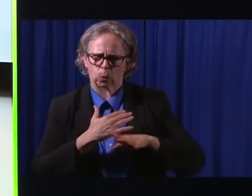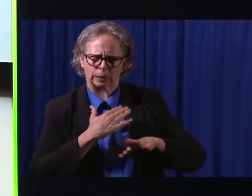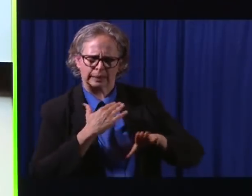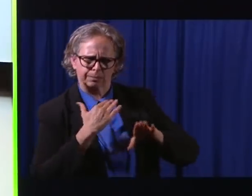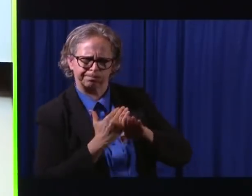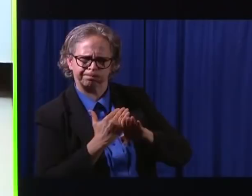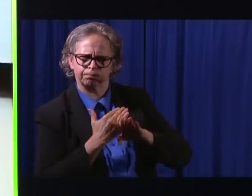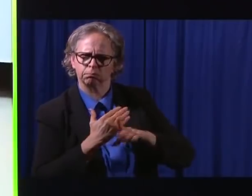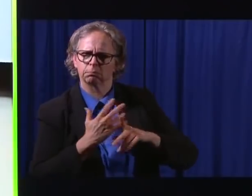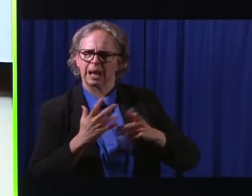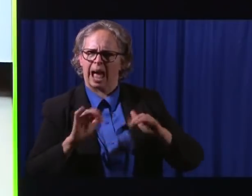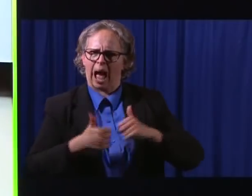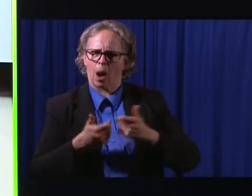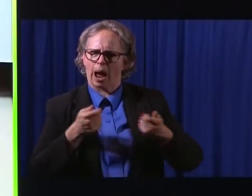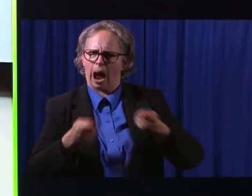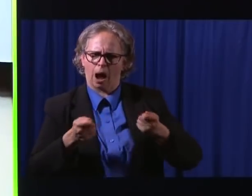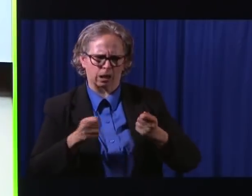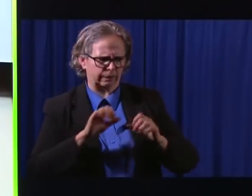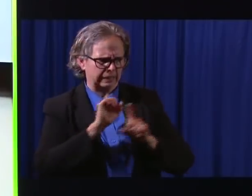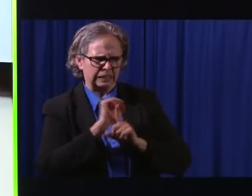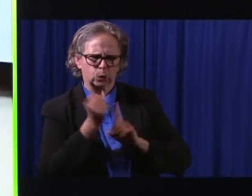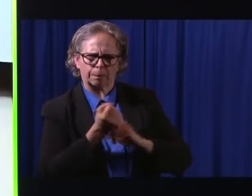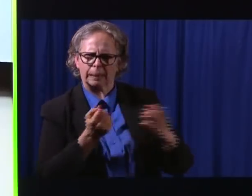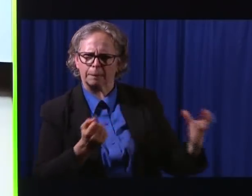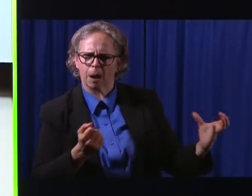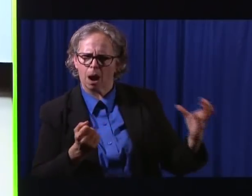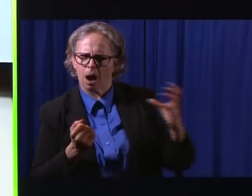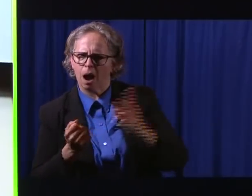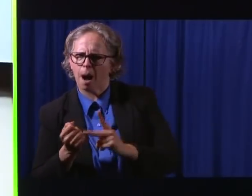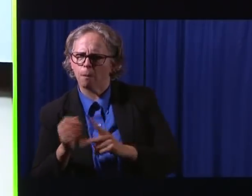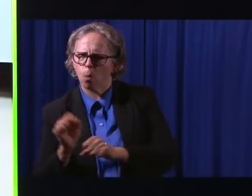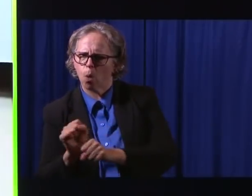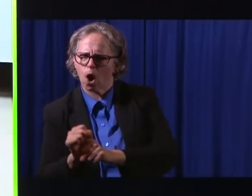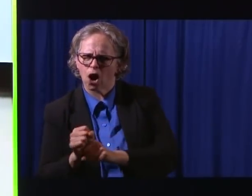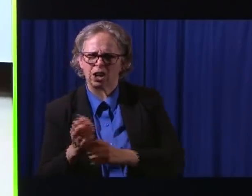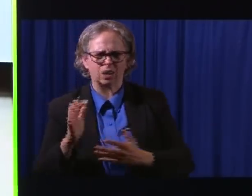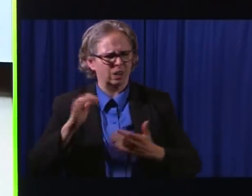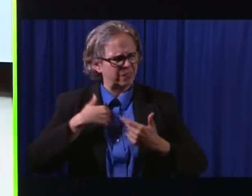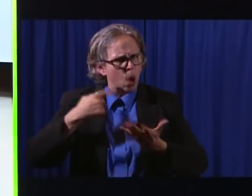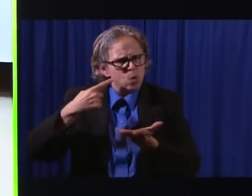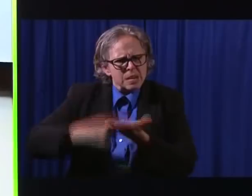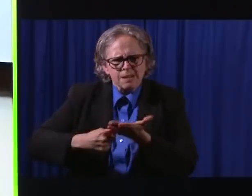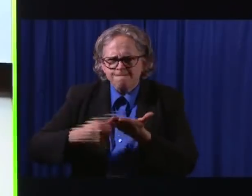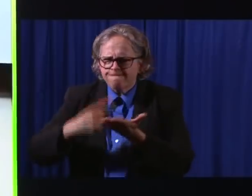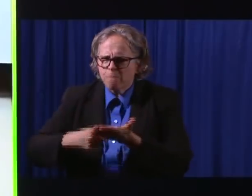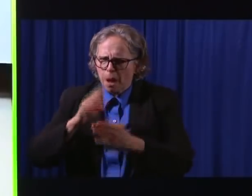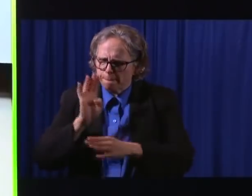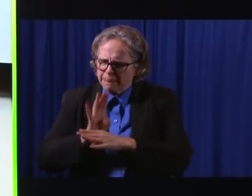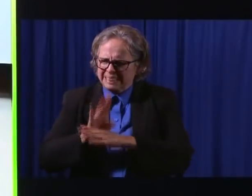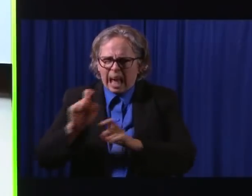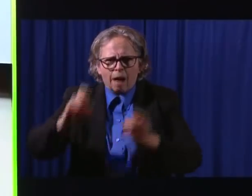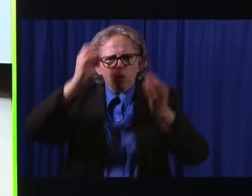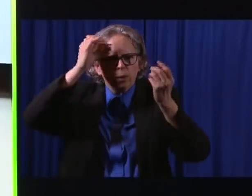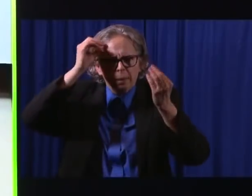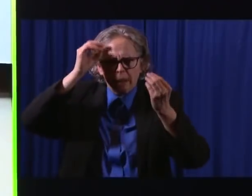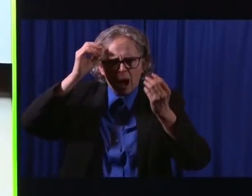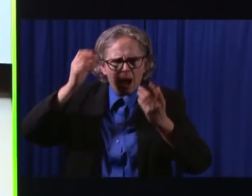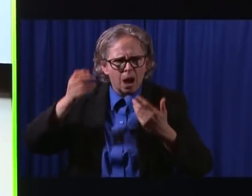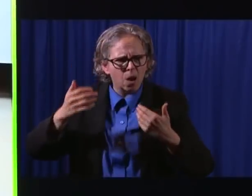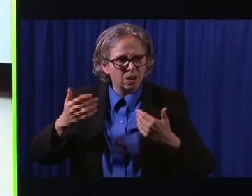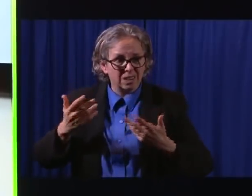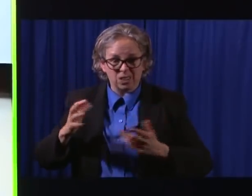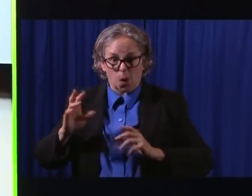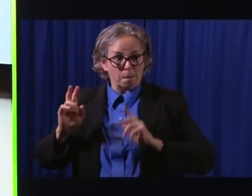into the workplace. And I think those are the things that all businesses will need to be looking at as employees come back home to